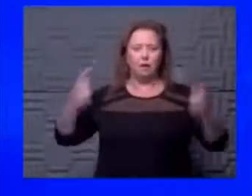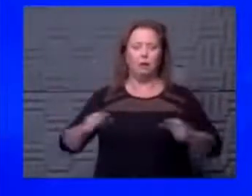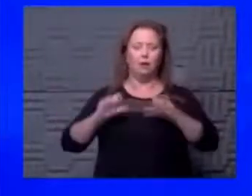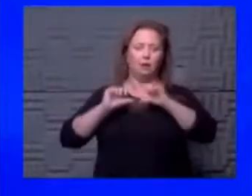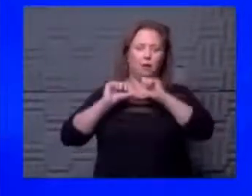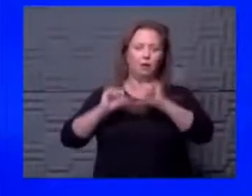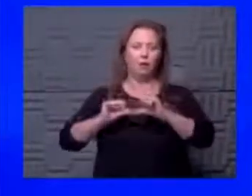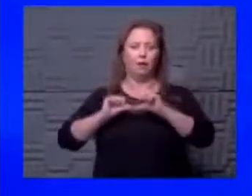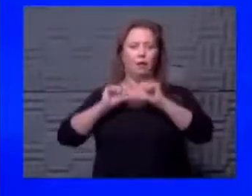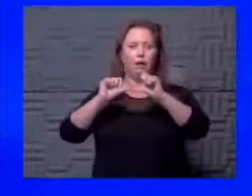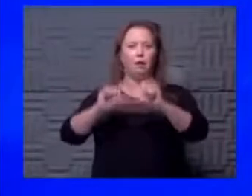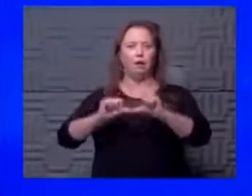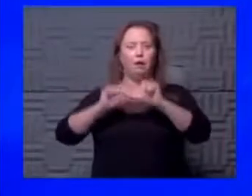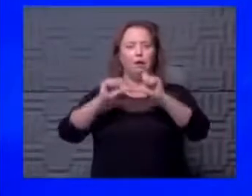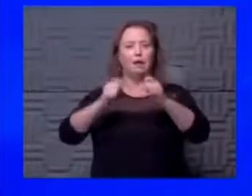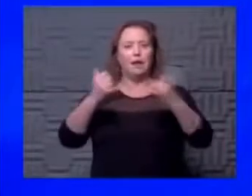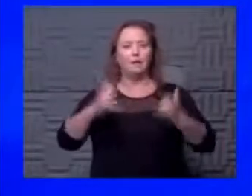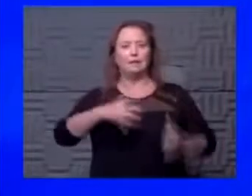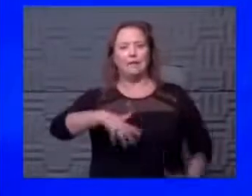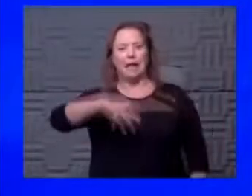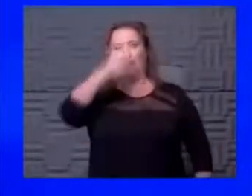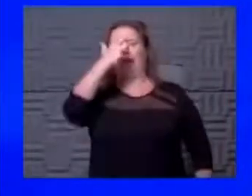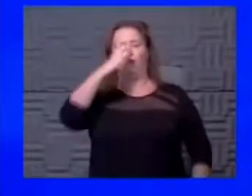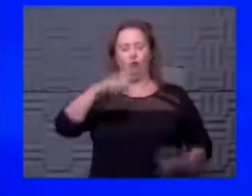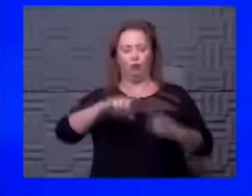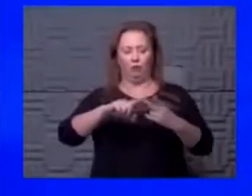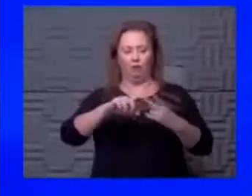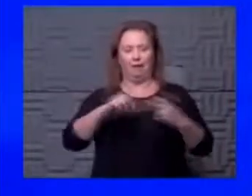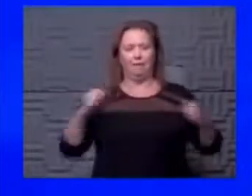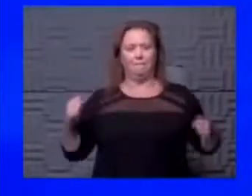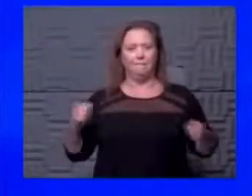causing anger now, along with the fear.